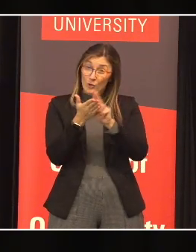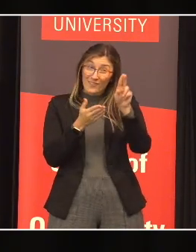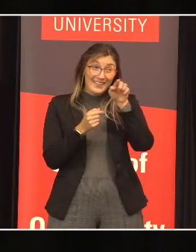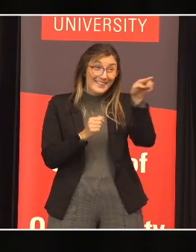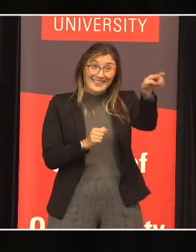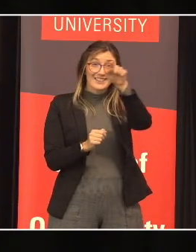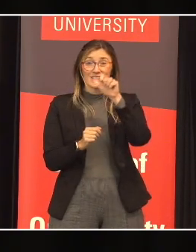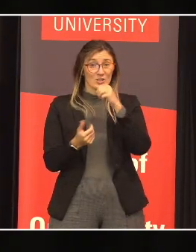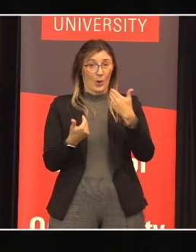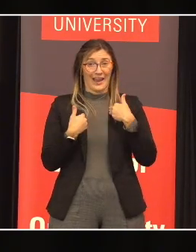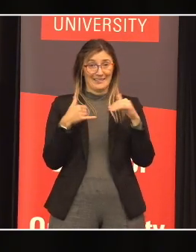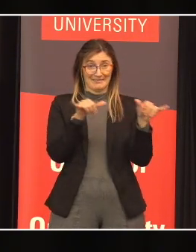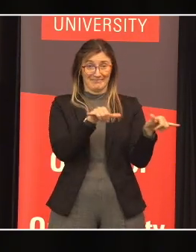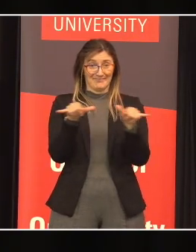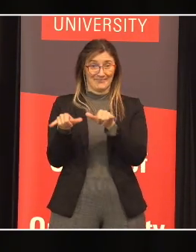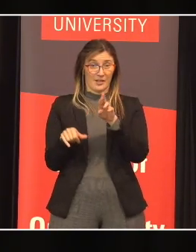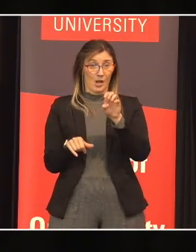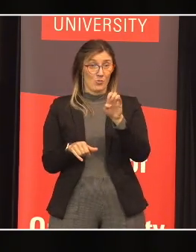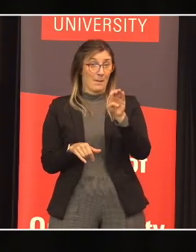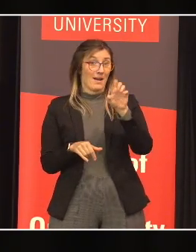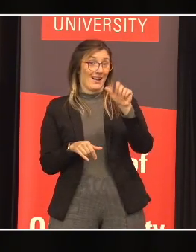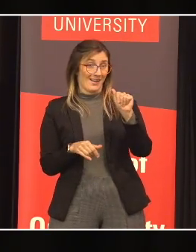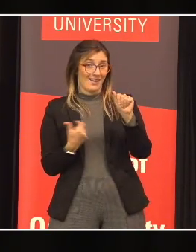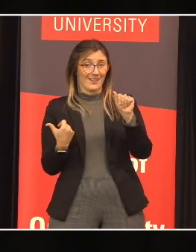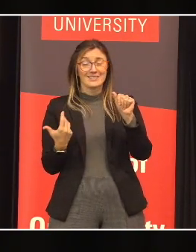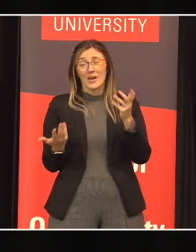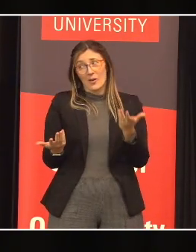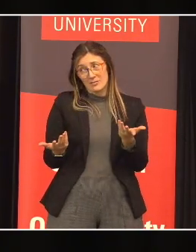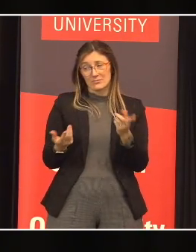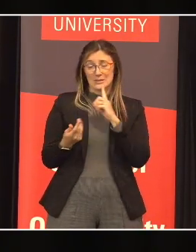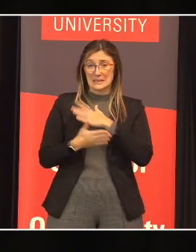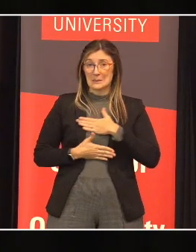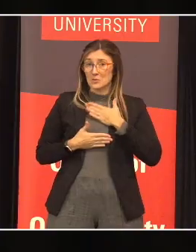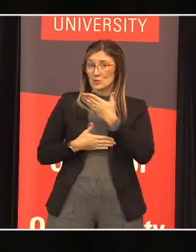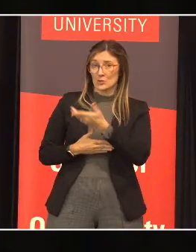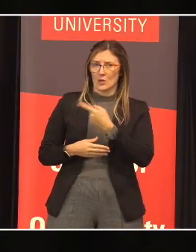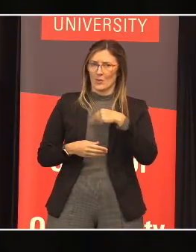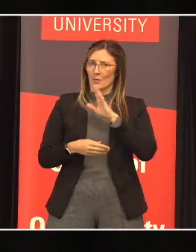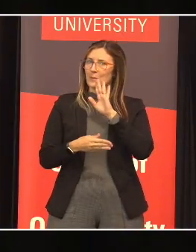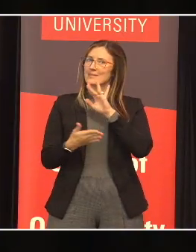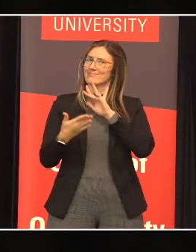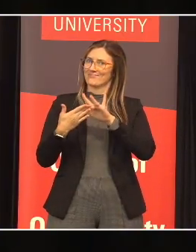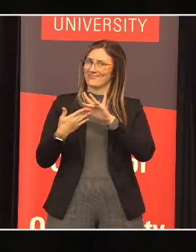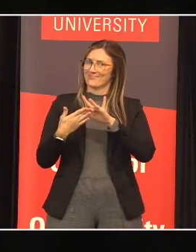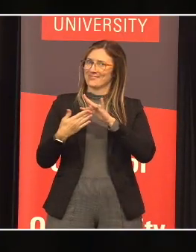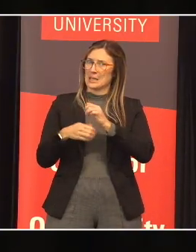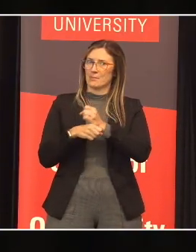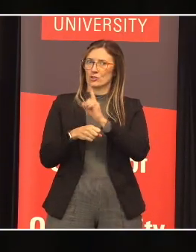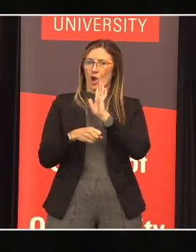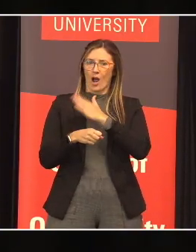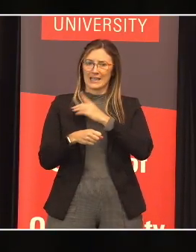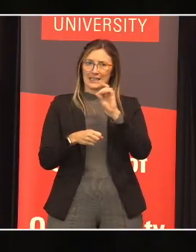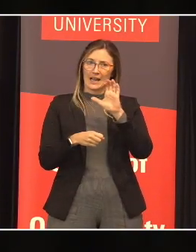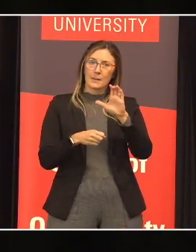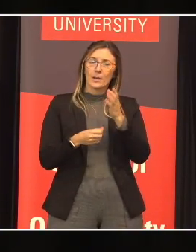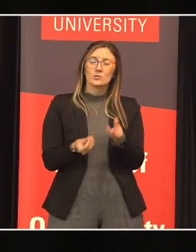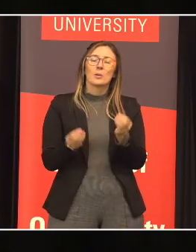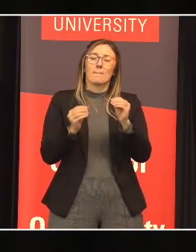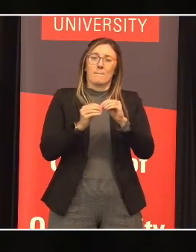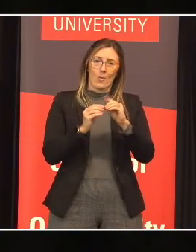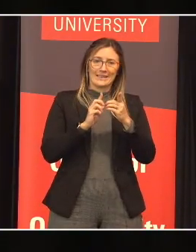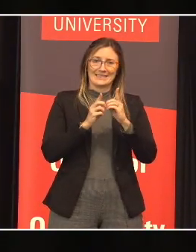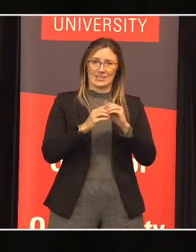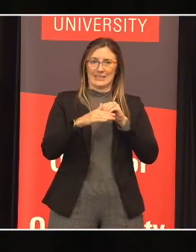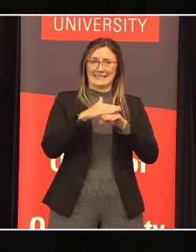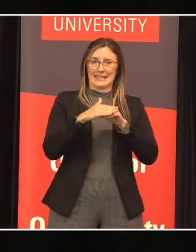Rebecca there. So I just really appreciate you, and we're going to be contacting you to make our documents even more digitally accessible